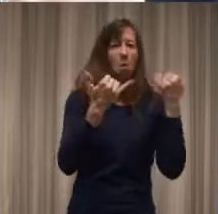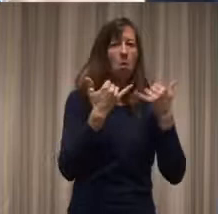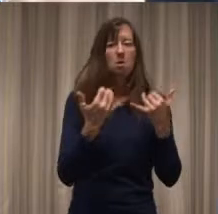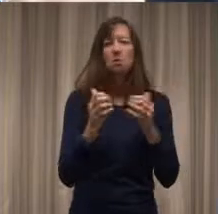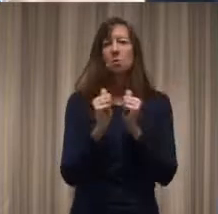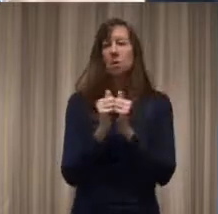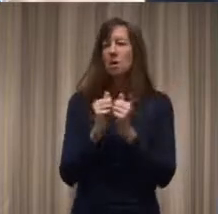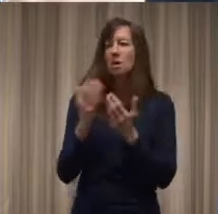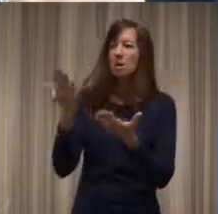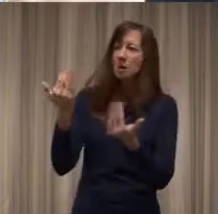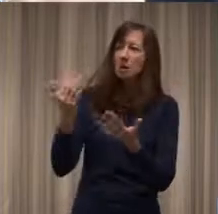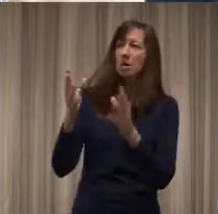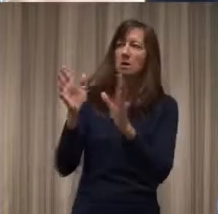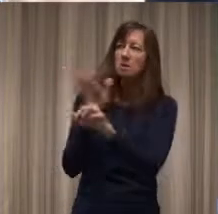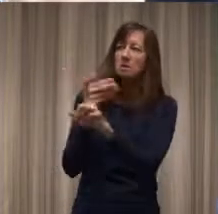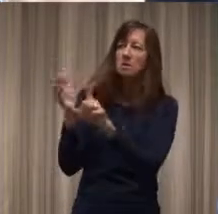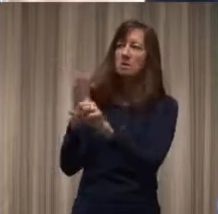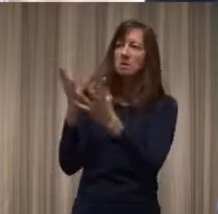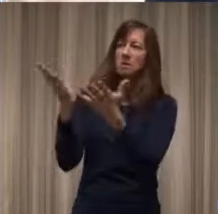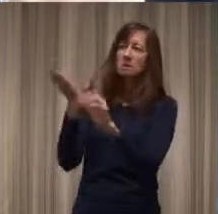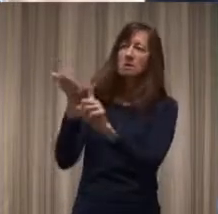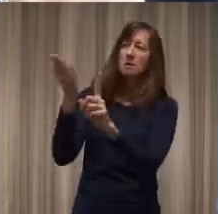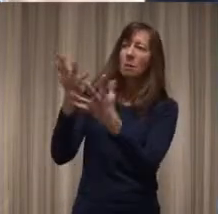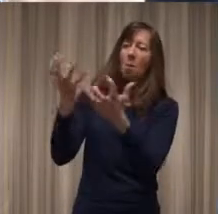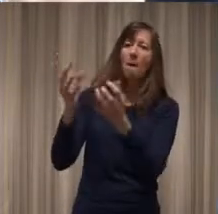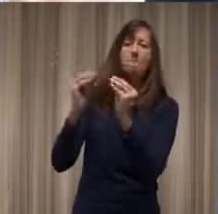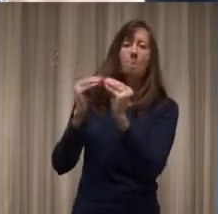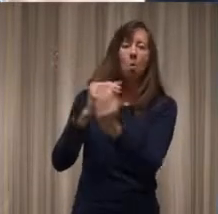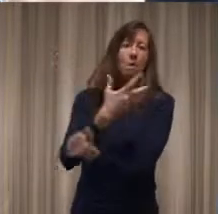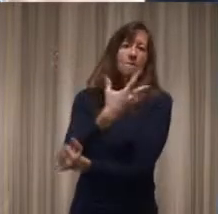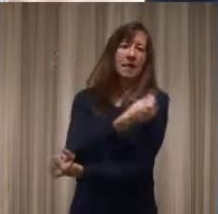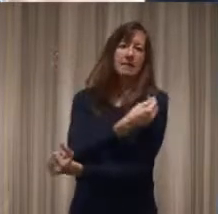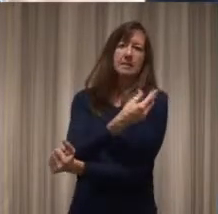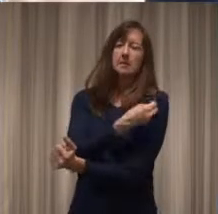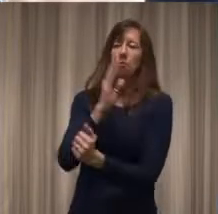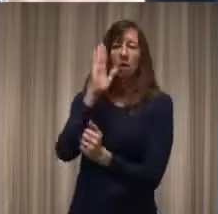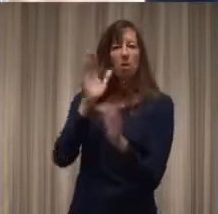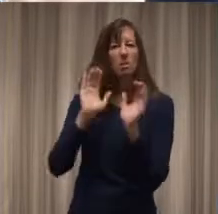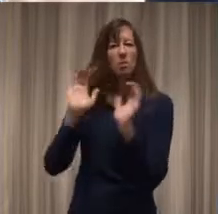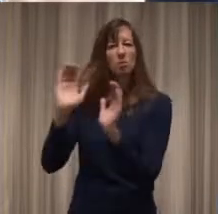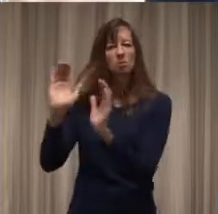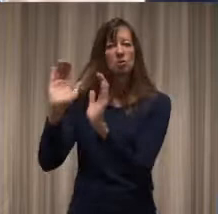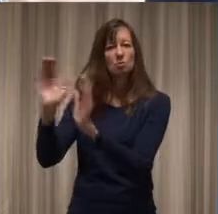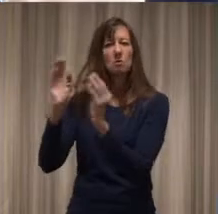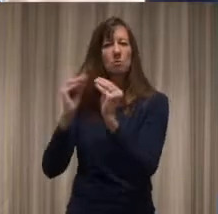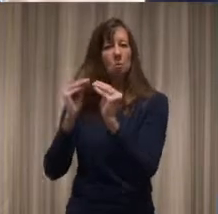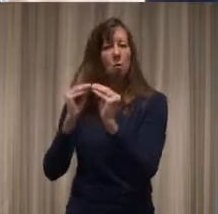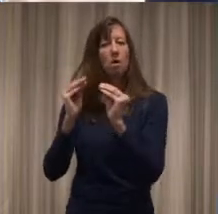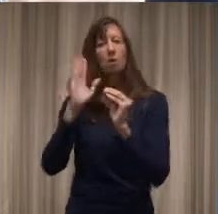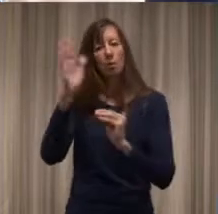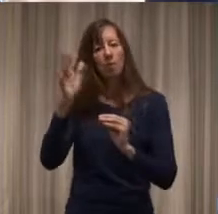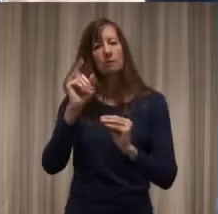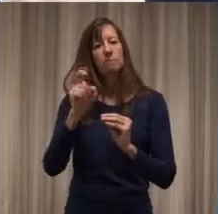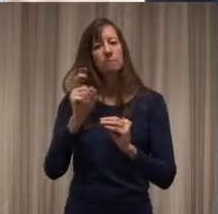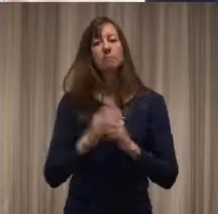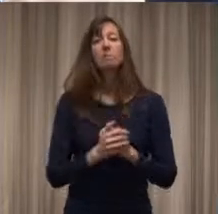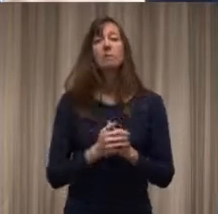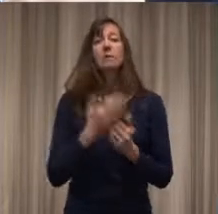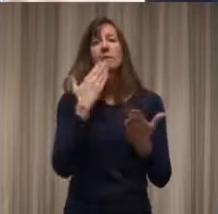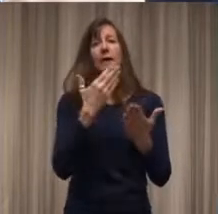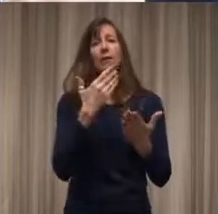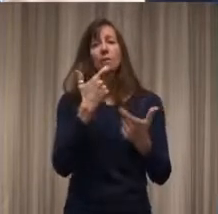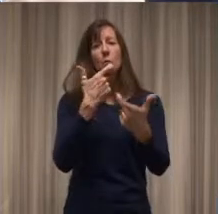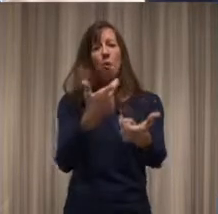as hard as we can, as long as we need to. Thank you for tuning in. Our next update will be Thursday at